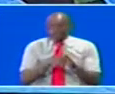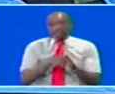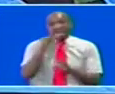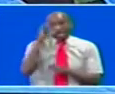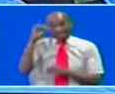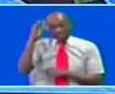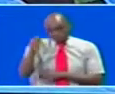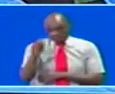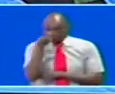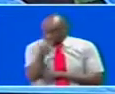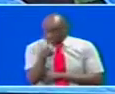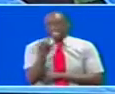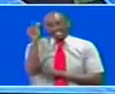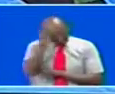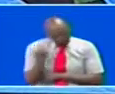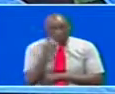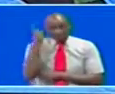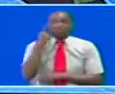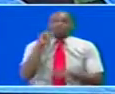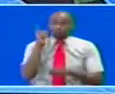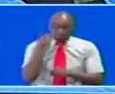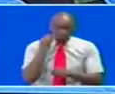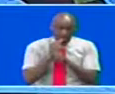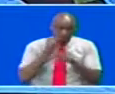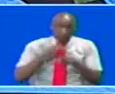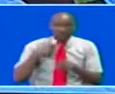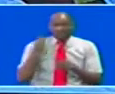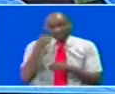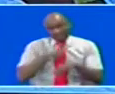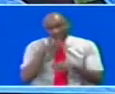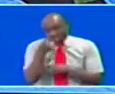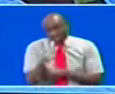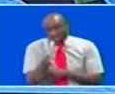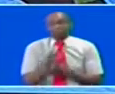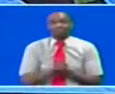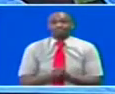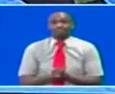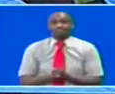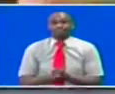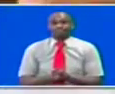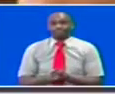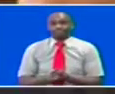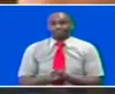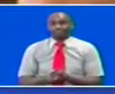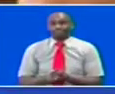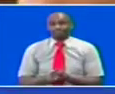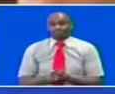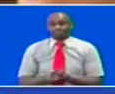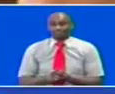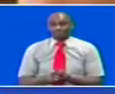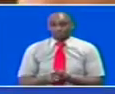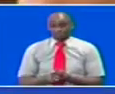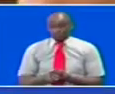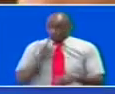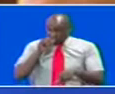is the first regional workshop organized by ICANN's recently established Nairobi Engagement Office. The way we see it is